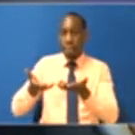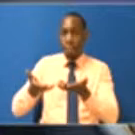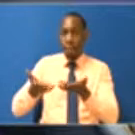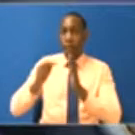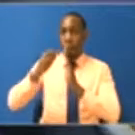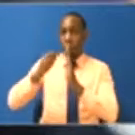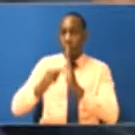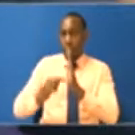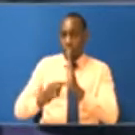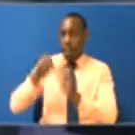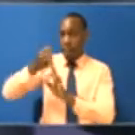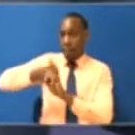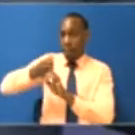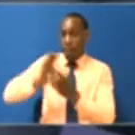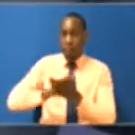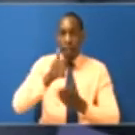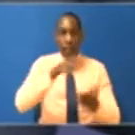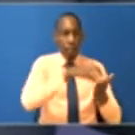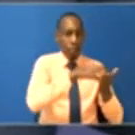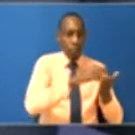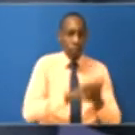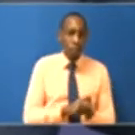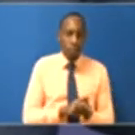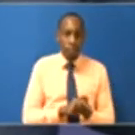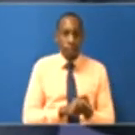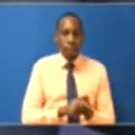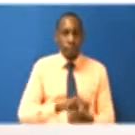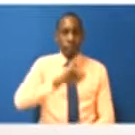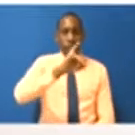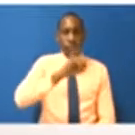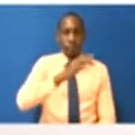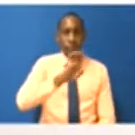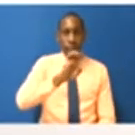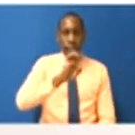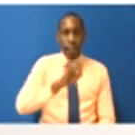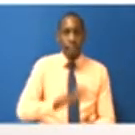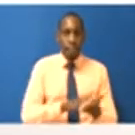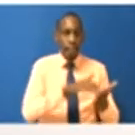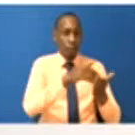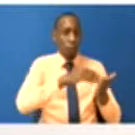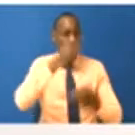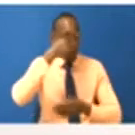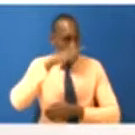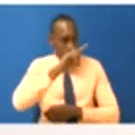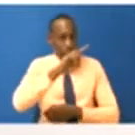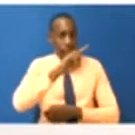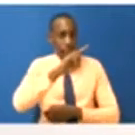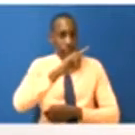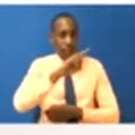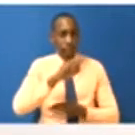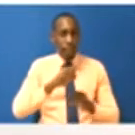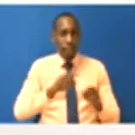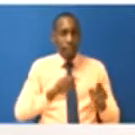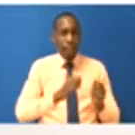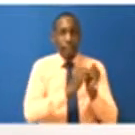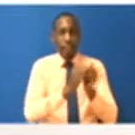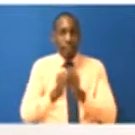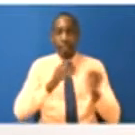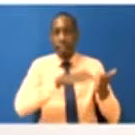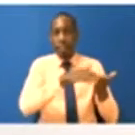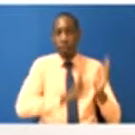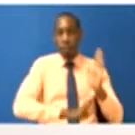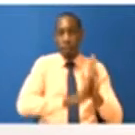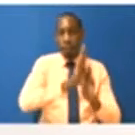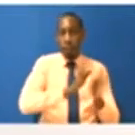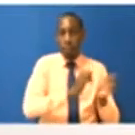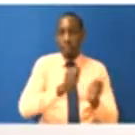talking about on the other side polycarp could have been a bit weak on policy and strategy developing